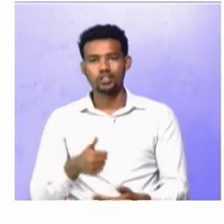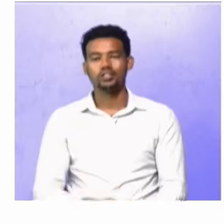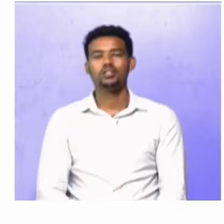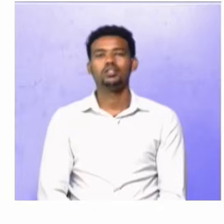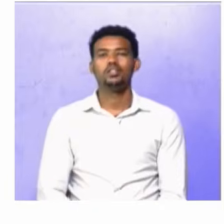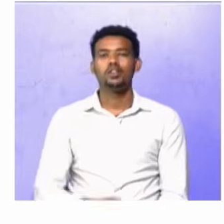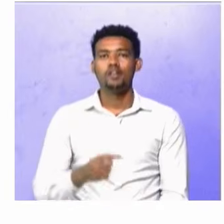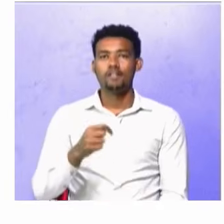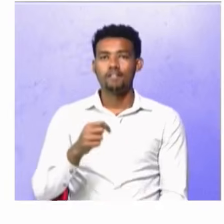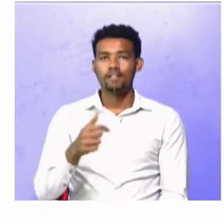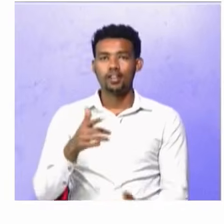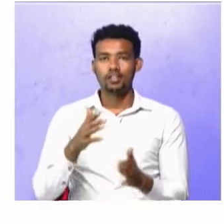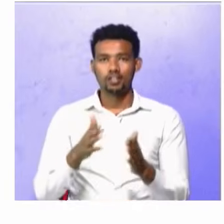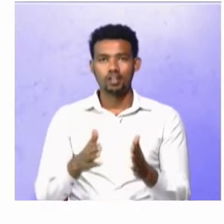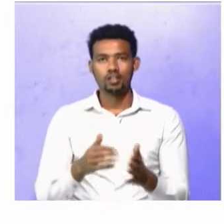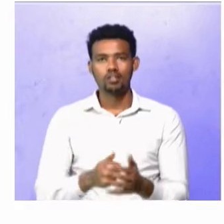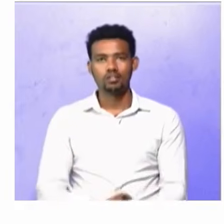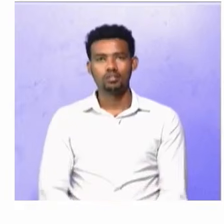faster.